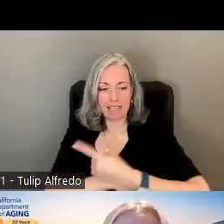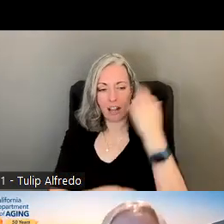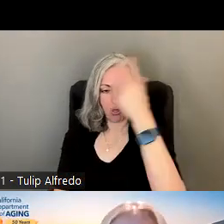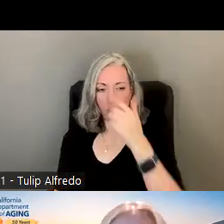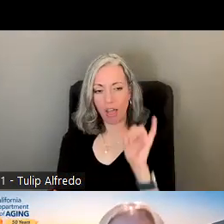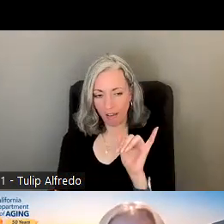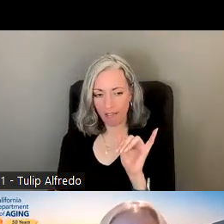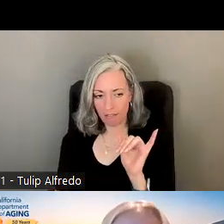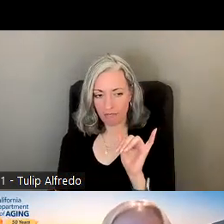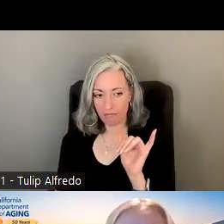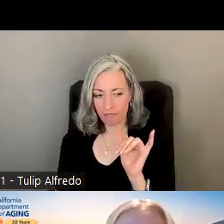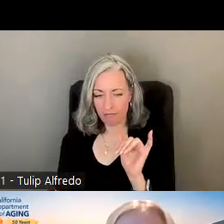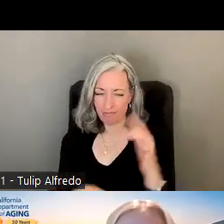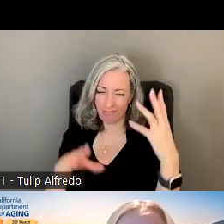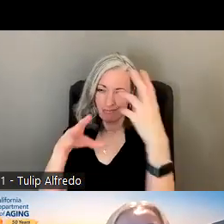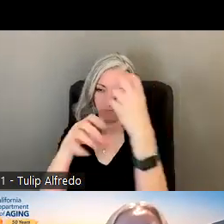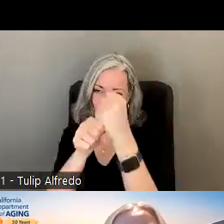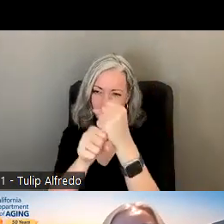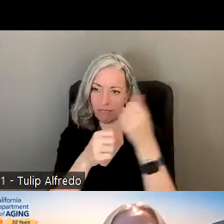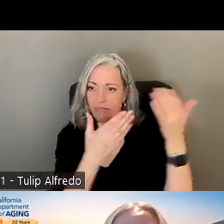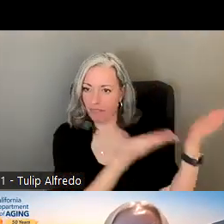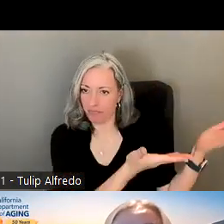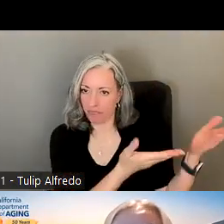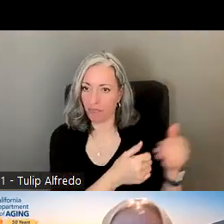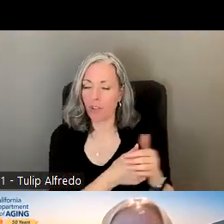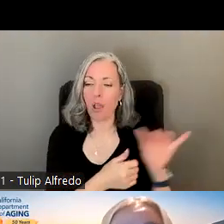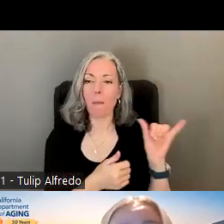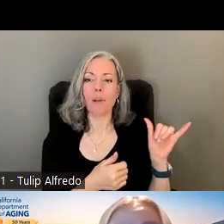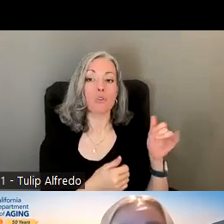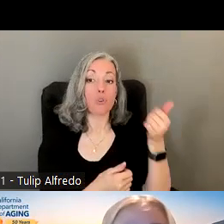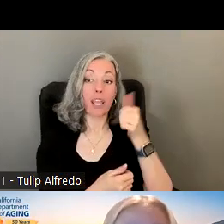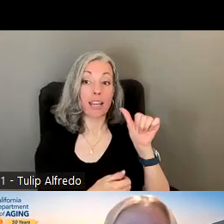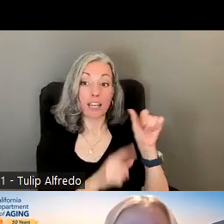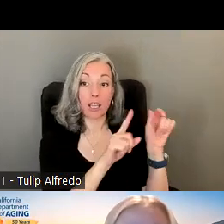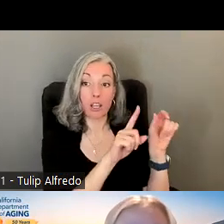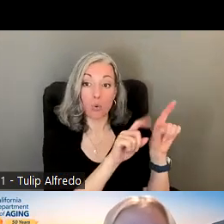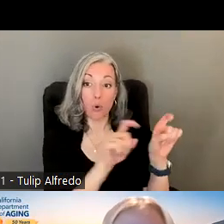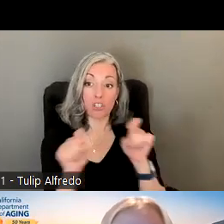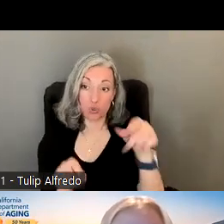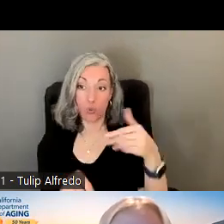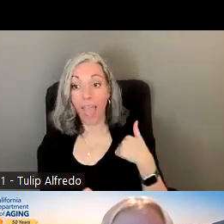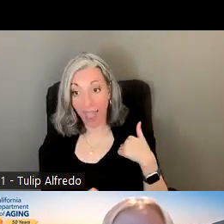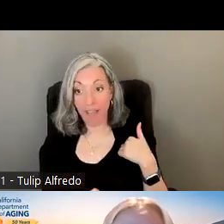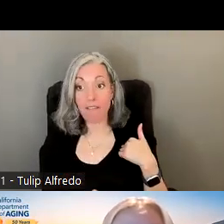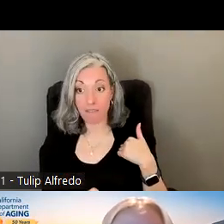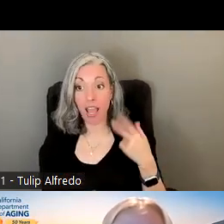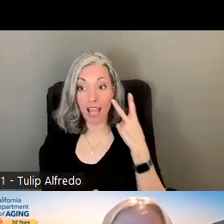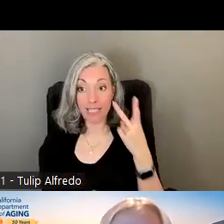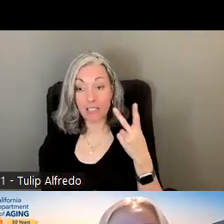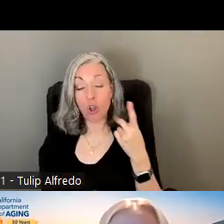like, a summary like I'm showing here, but also field any questions that you might have. I saw on an earlier